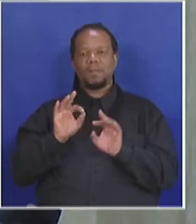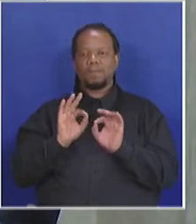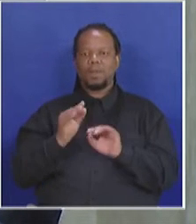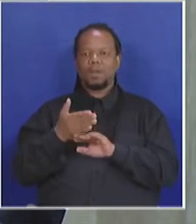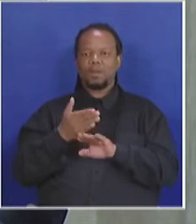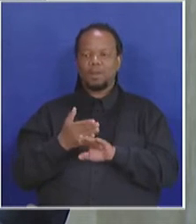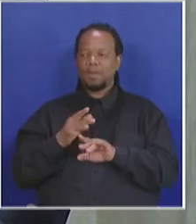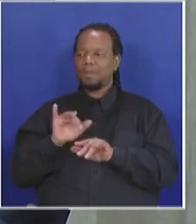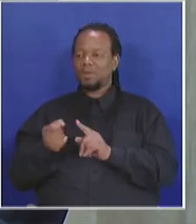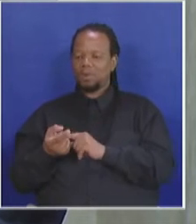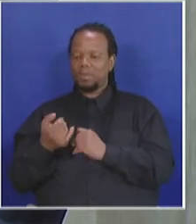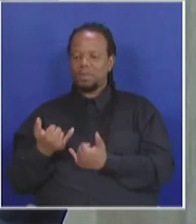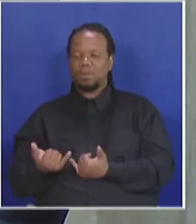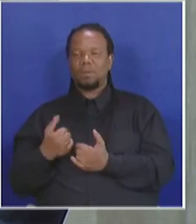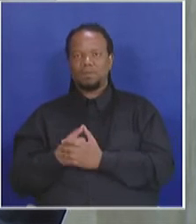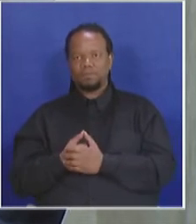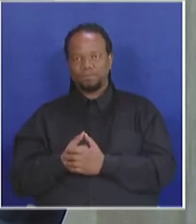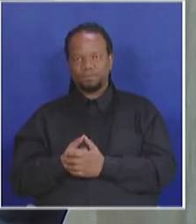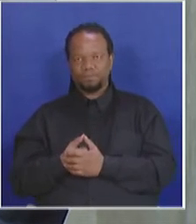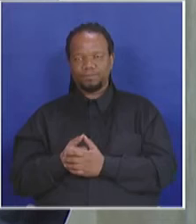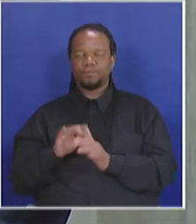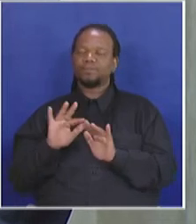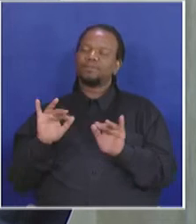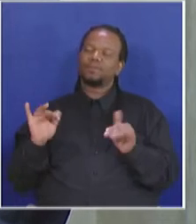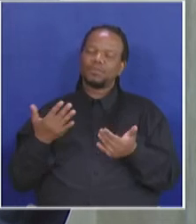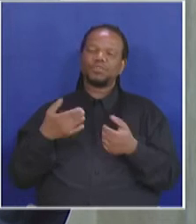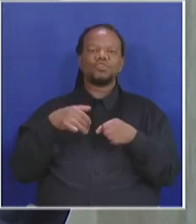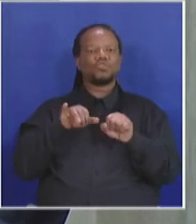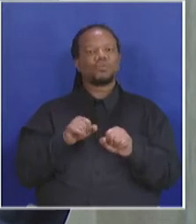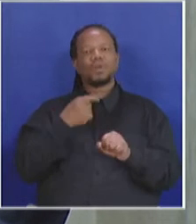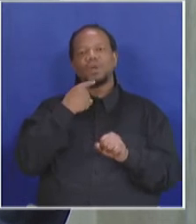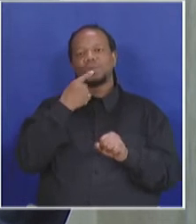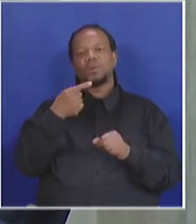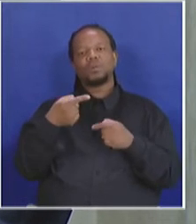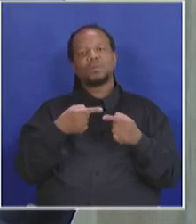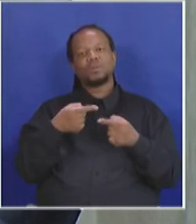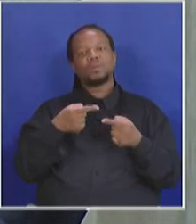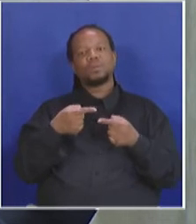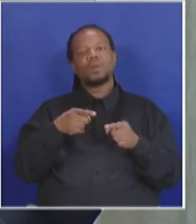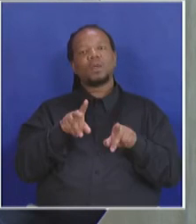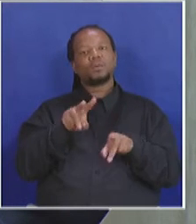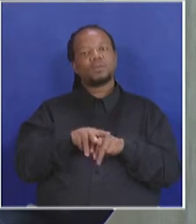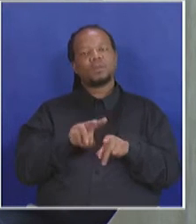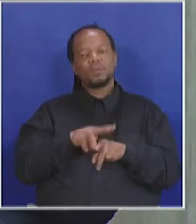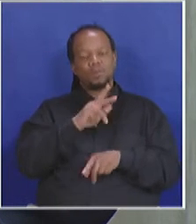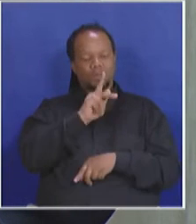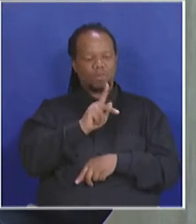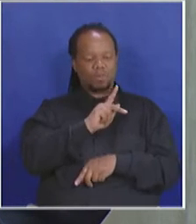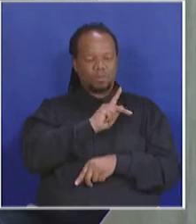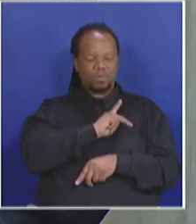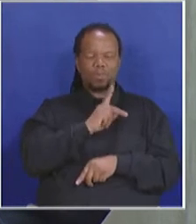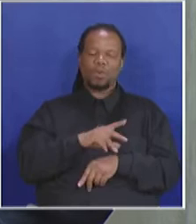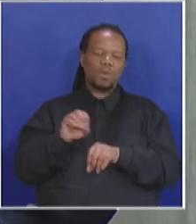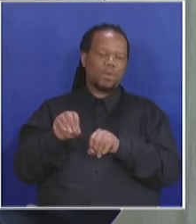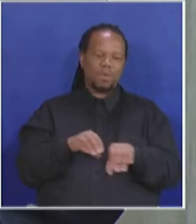for this provincial week. Honorable Chairperson, like I reported in the previous debate of the provincial week, KwaZulu-Natal is still suffering